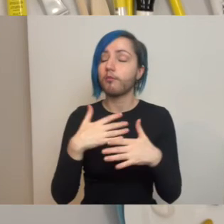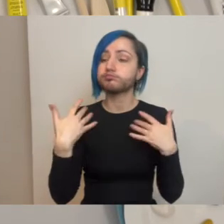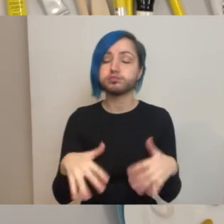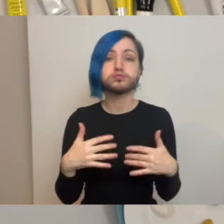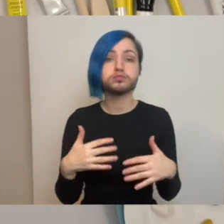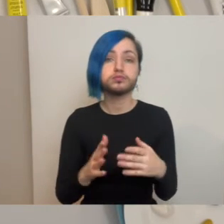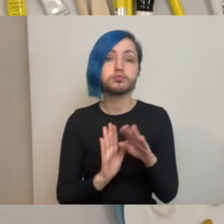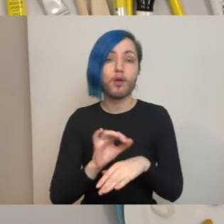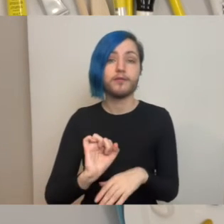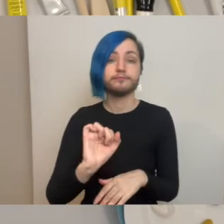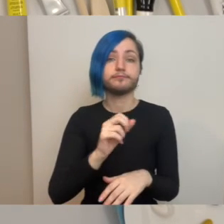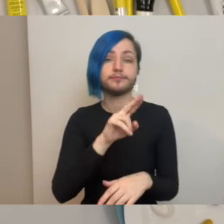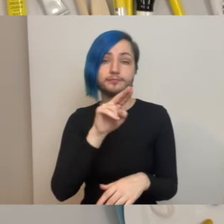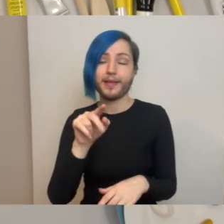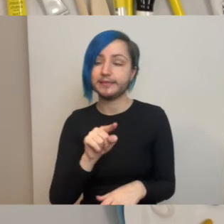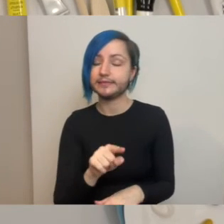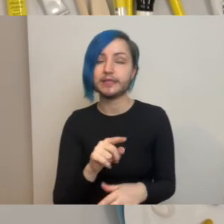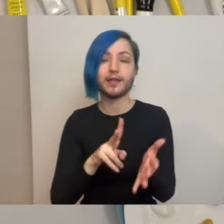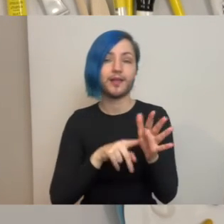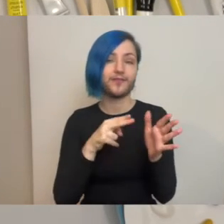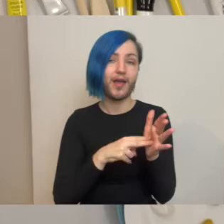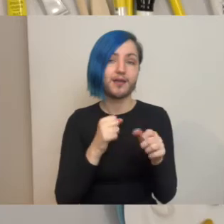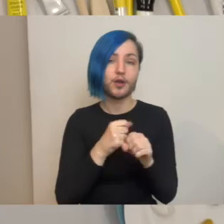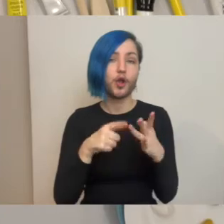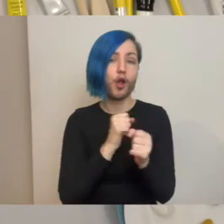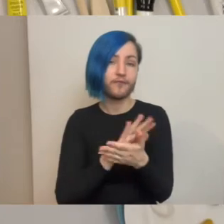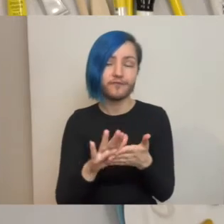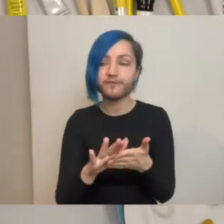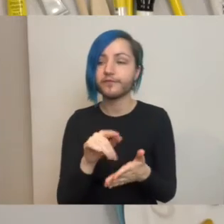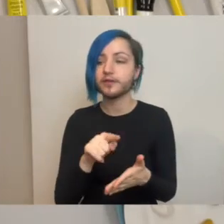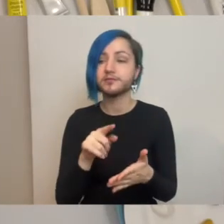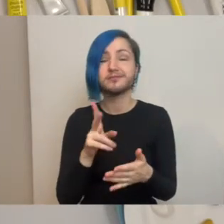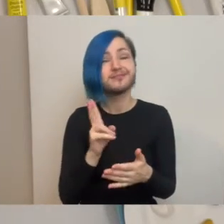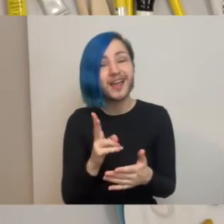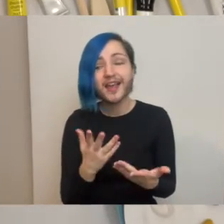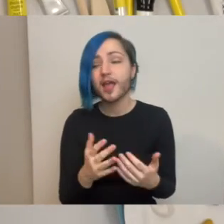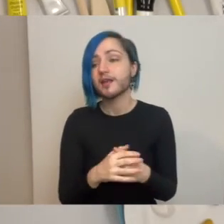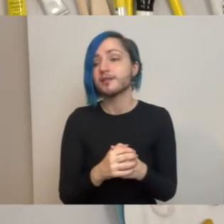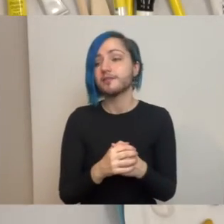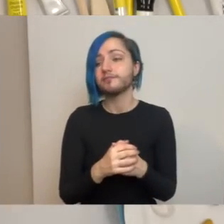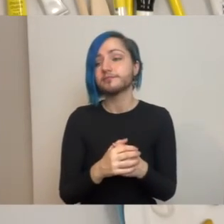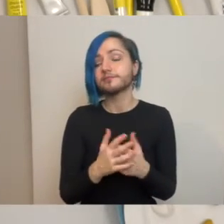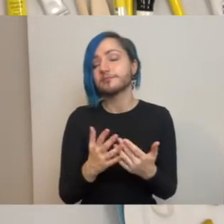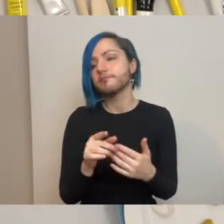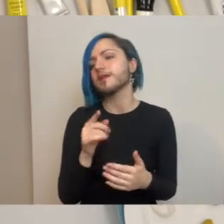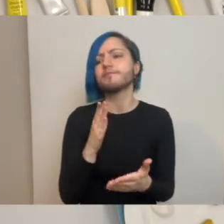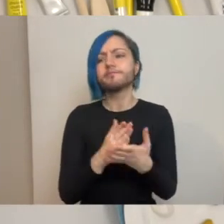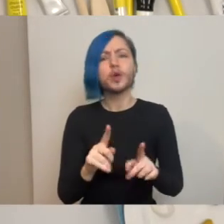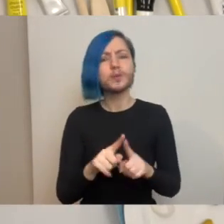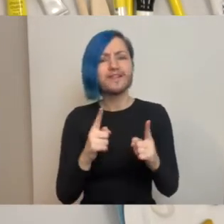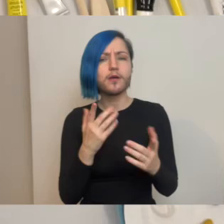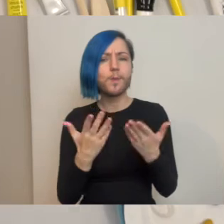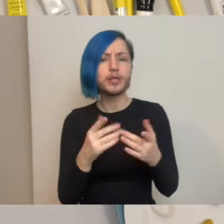remarkable about this painting by Van Gogh is, again, and it's such a different